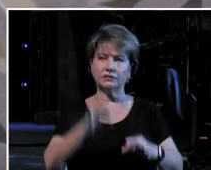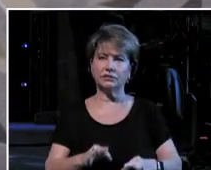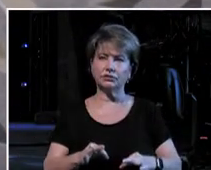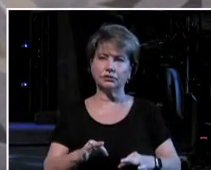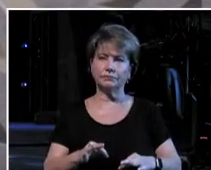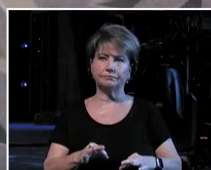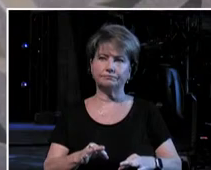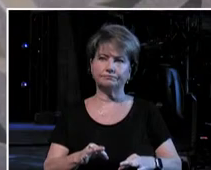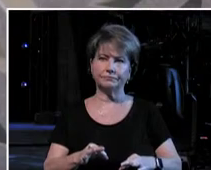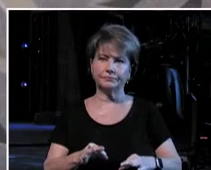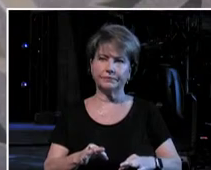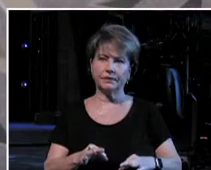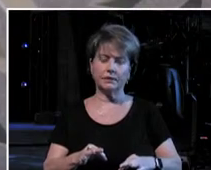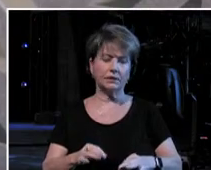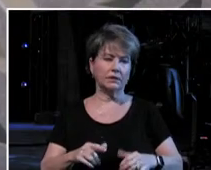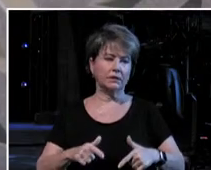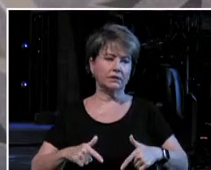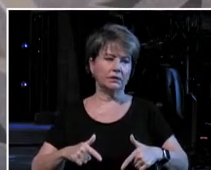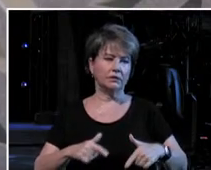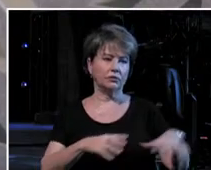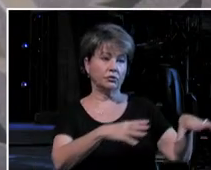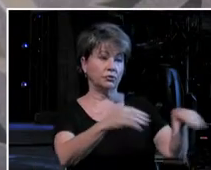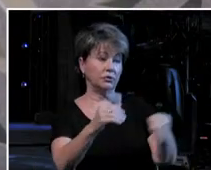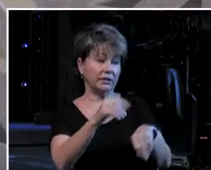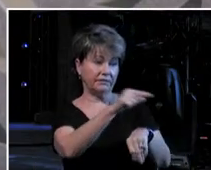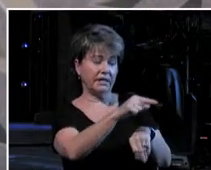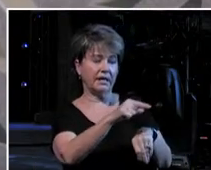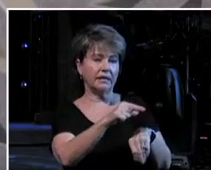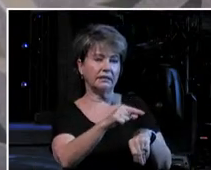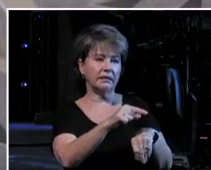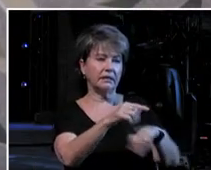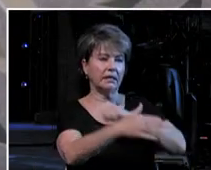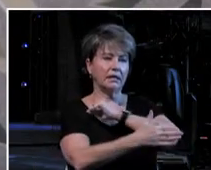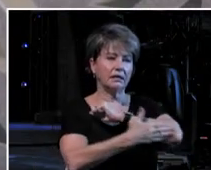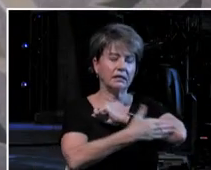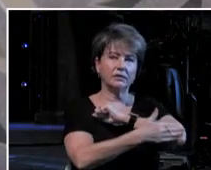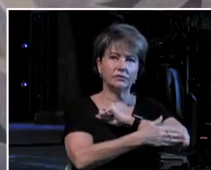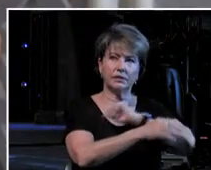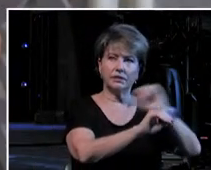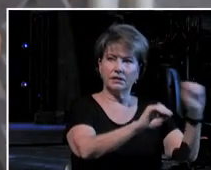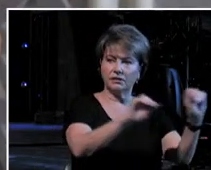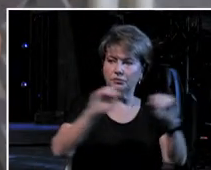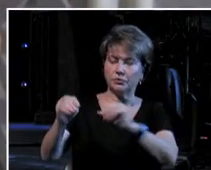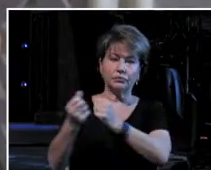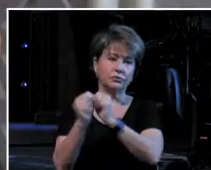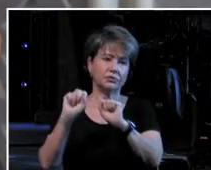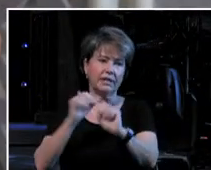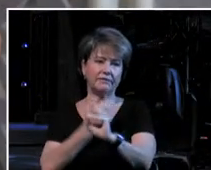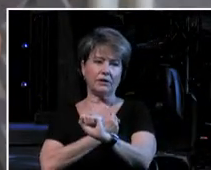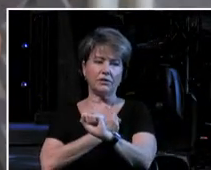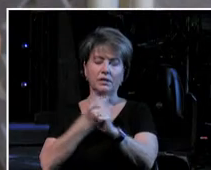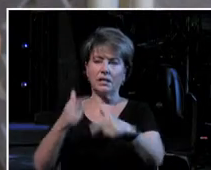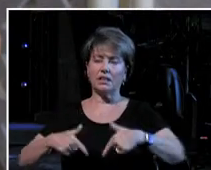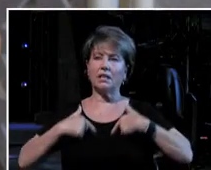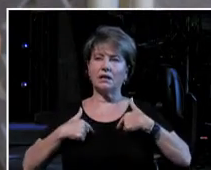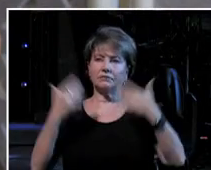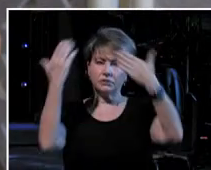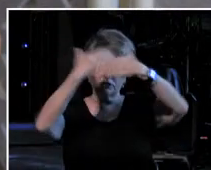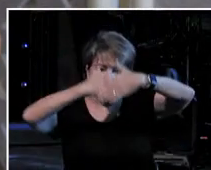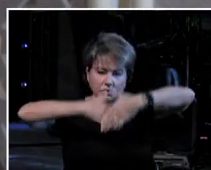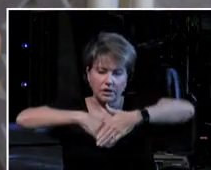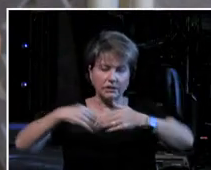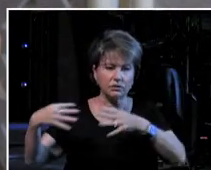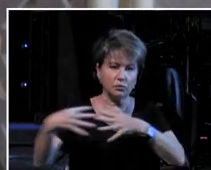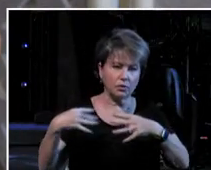decision was to leave everything we had to save the most valuable, our lives. The toughest war since World